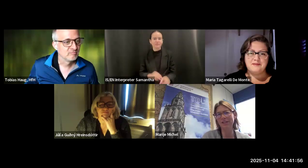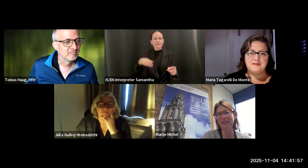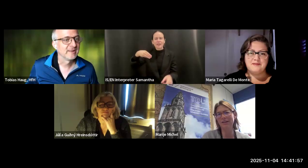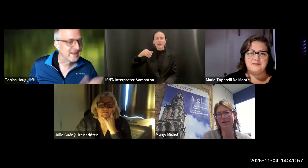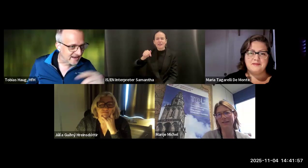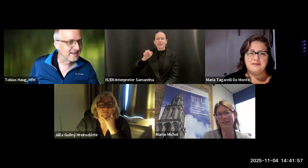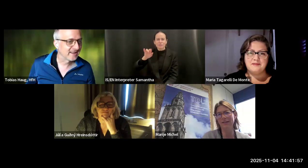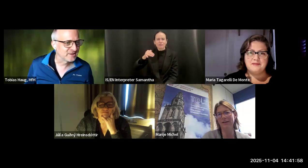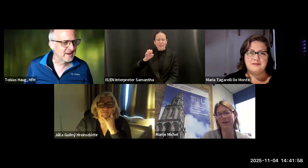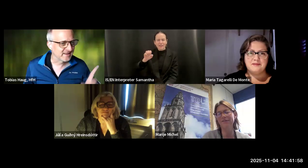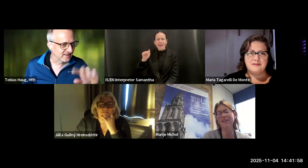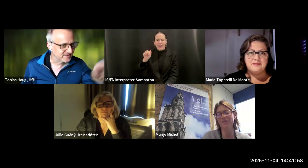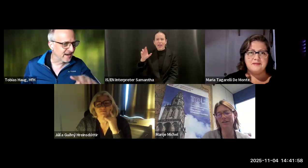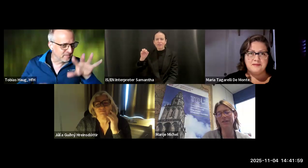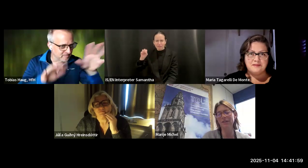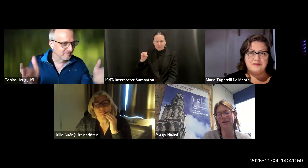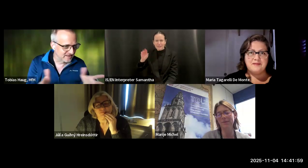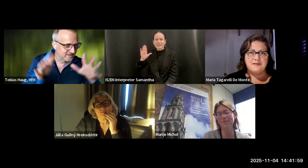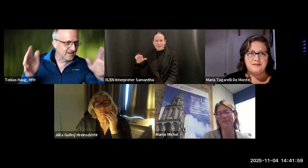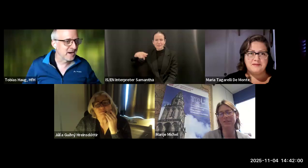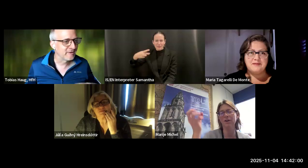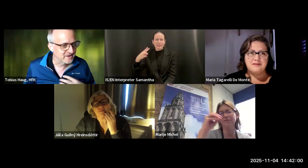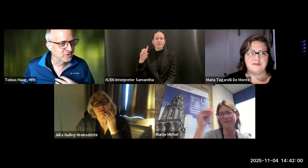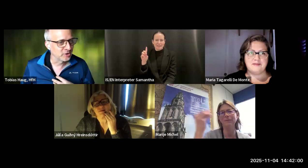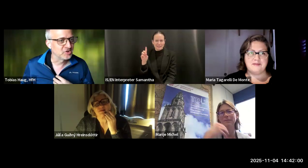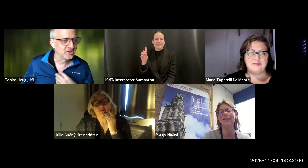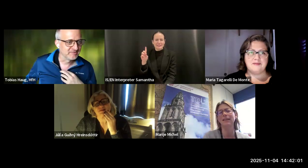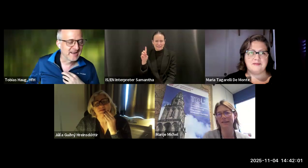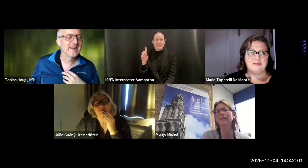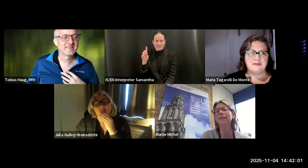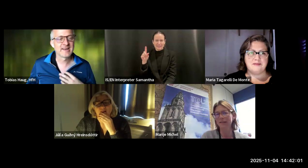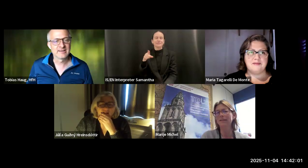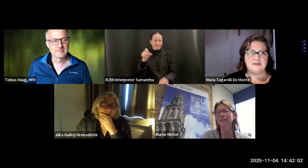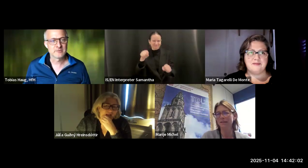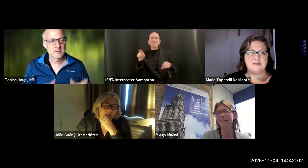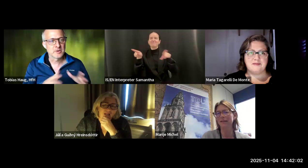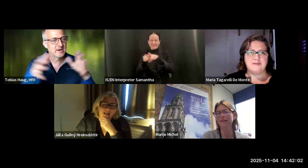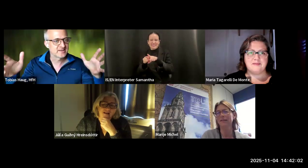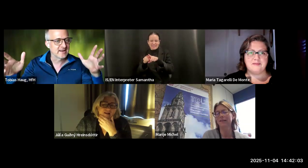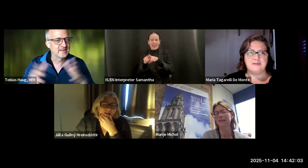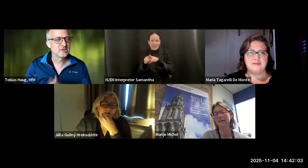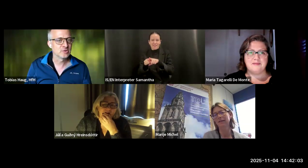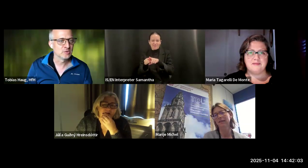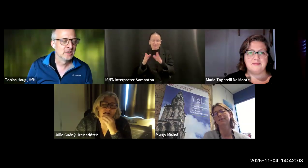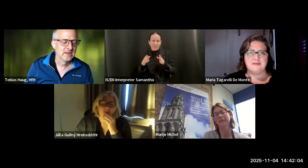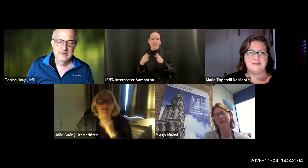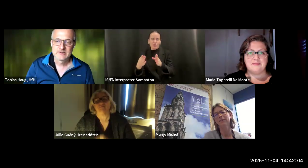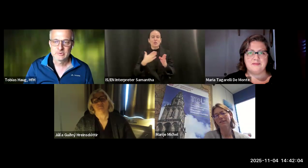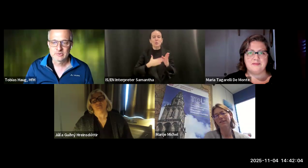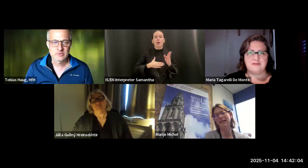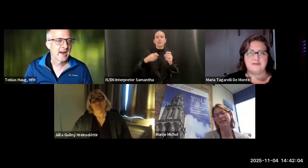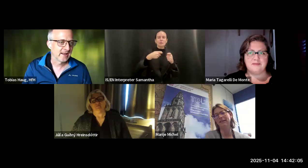his PhD on Exactly. It's on basically the visual, same. It's the so same on kind of film, methodology. Yeah, exactly. So yeah, we want to extend it